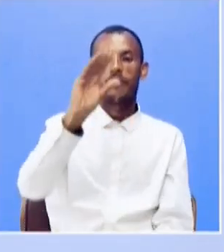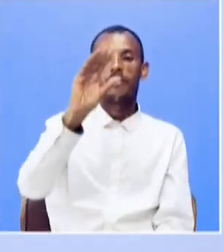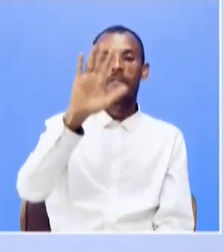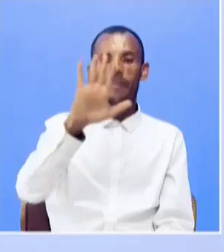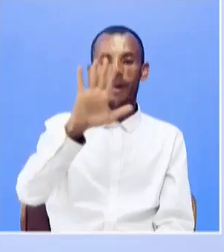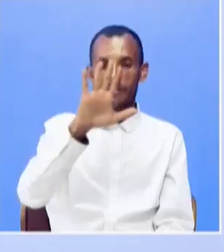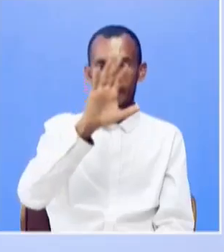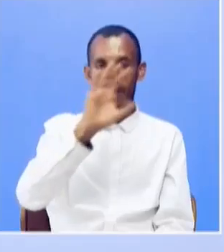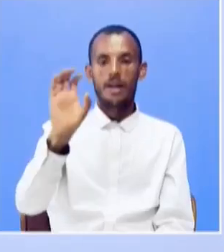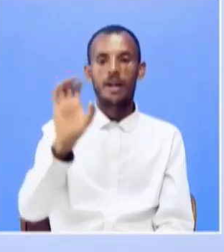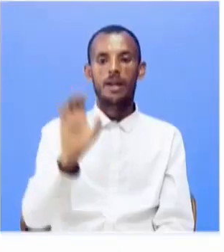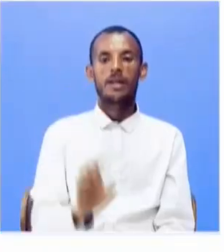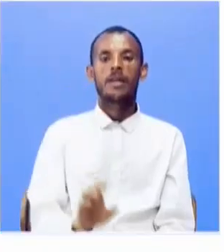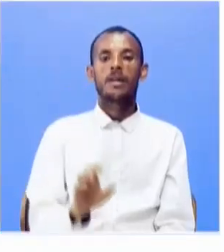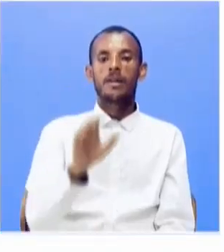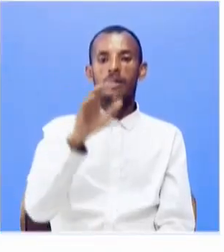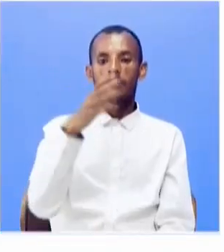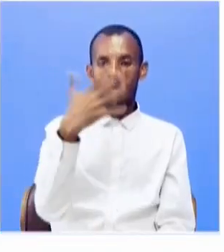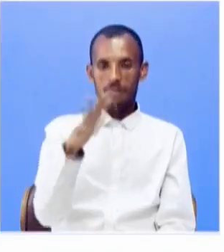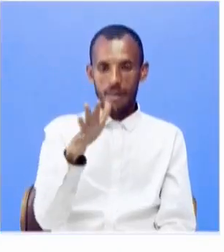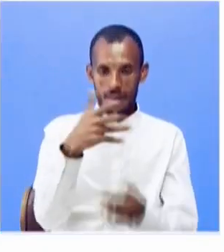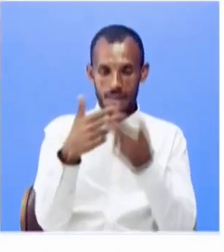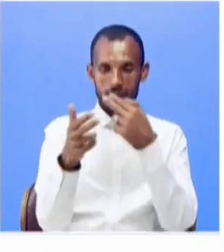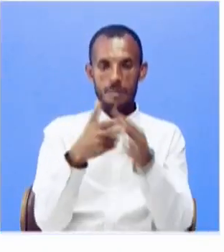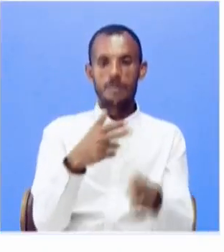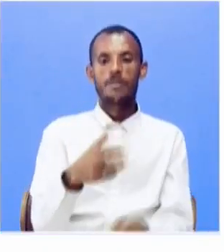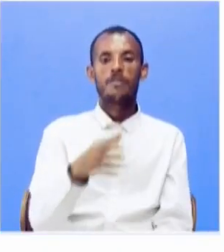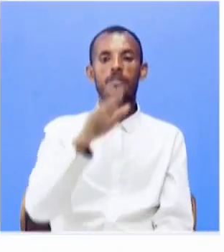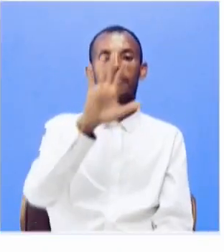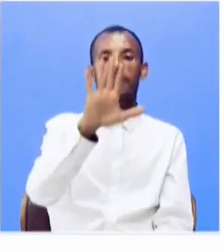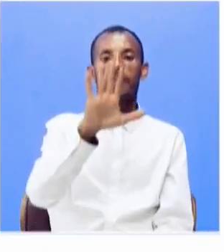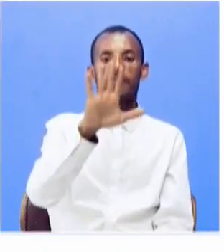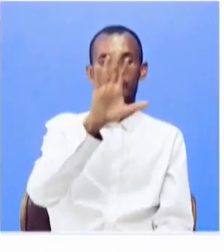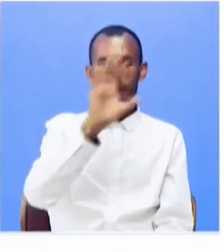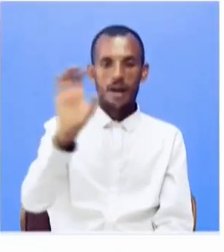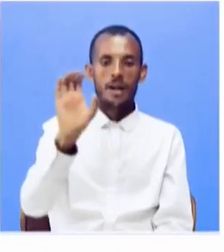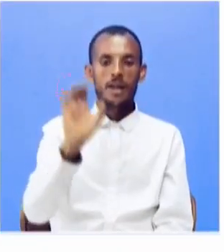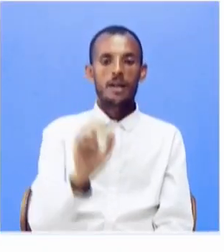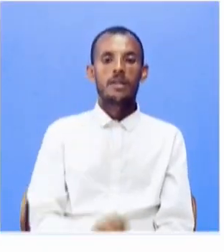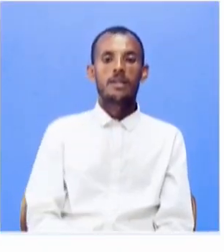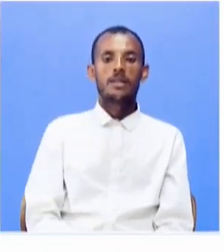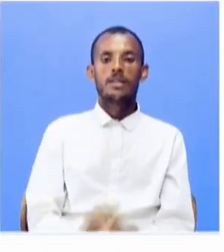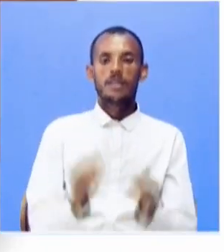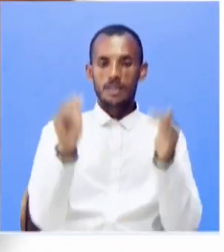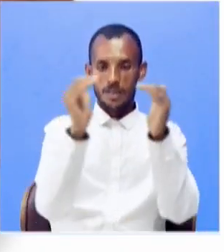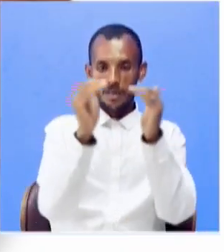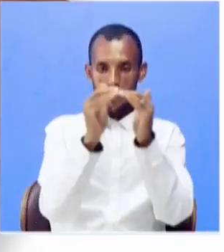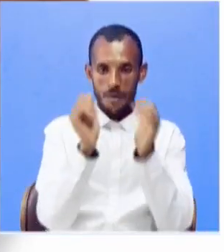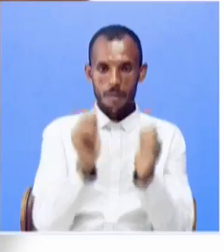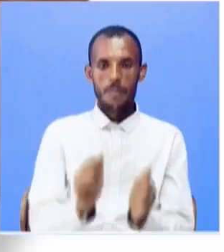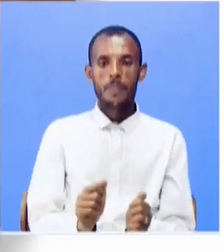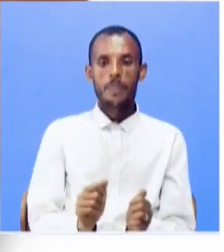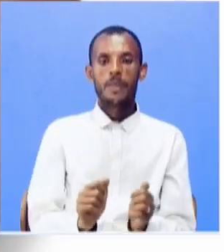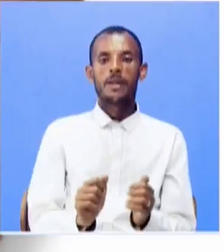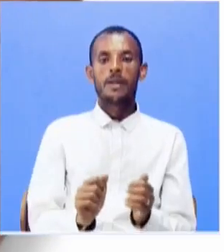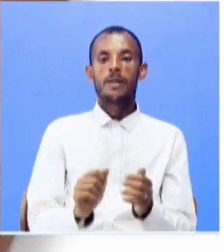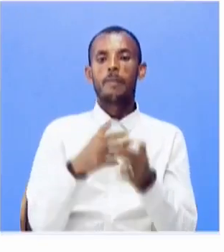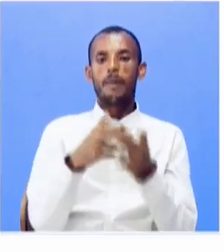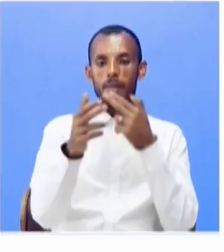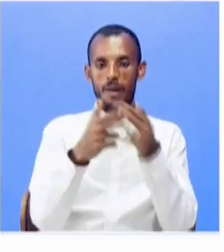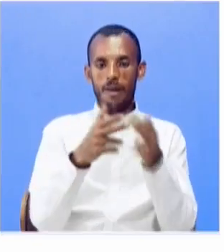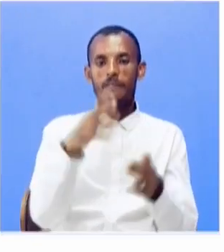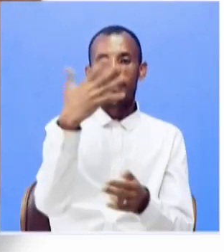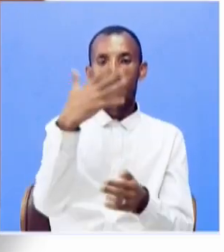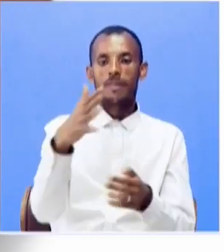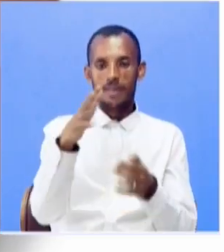500. 15 times 500, this will be equal to, let's multiply 15